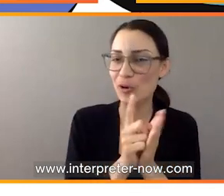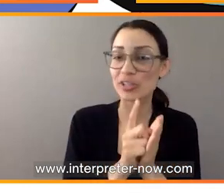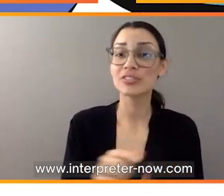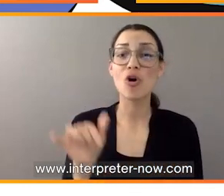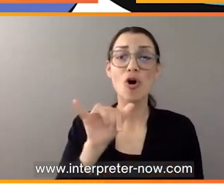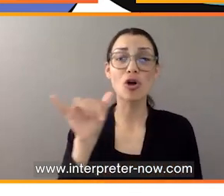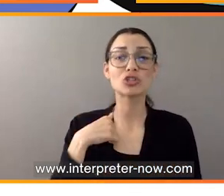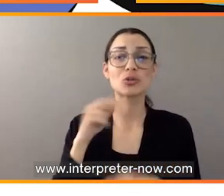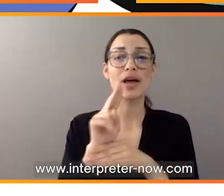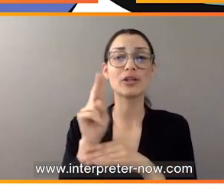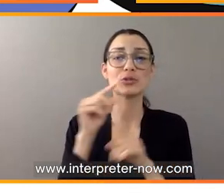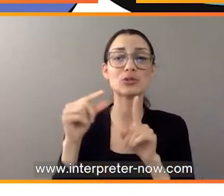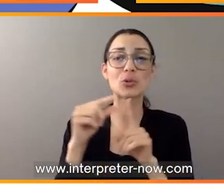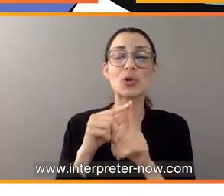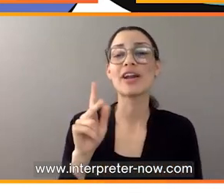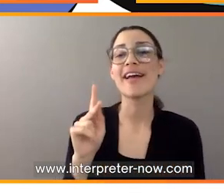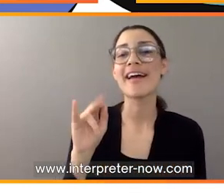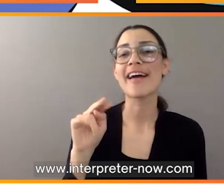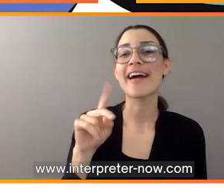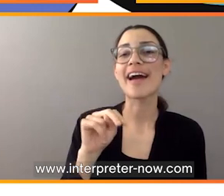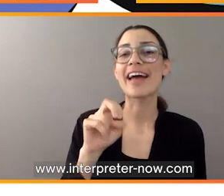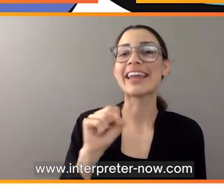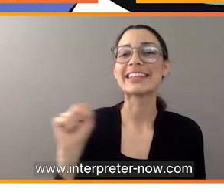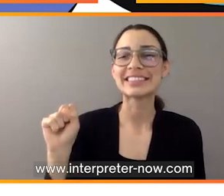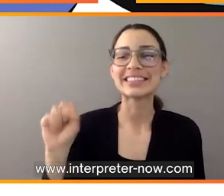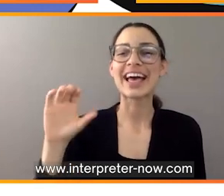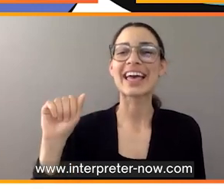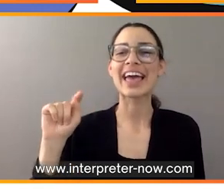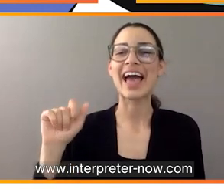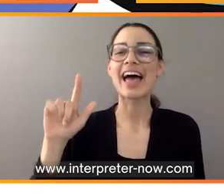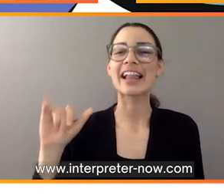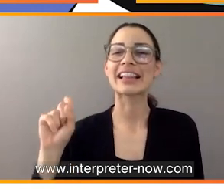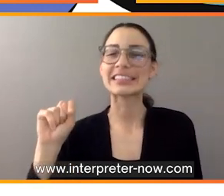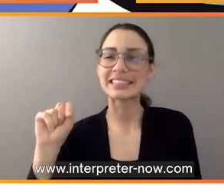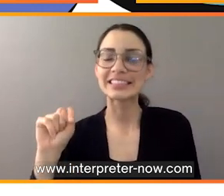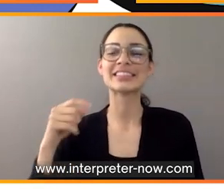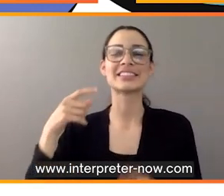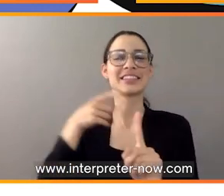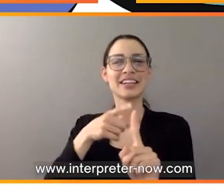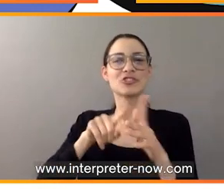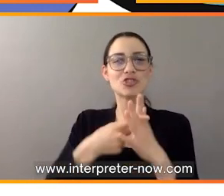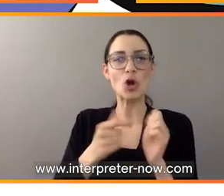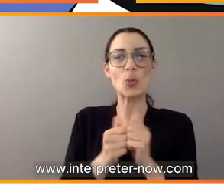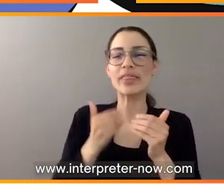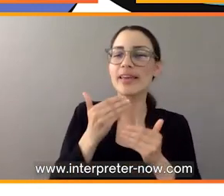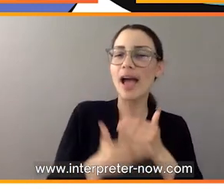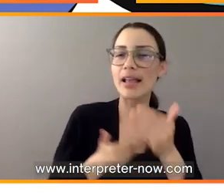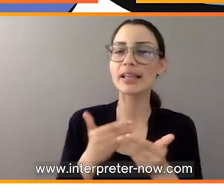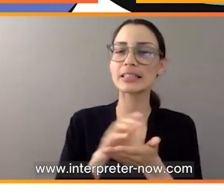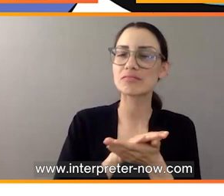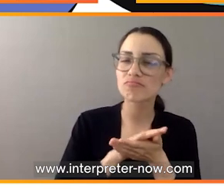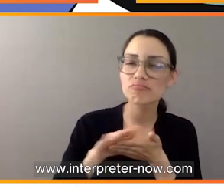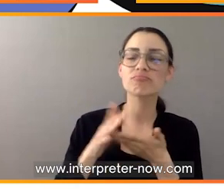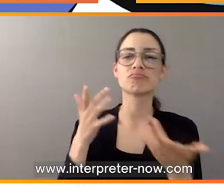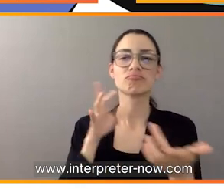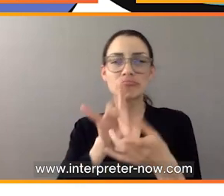you forget anything, you know, start off with kindness. You know, I think in terms of creating connections with people, having